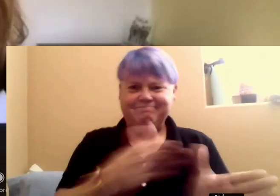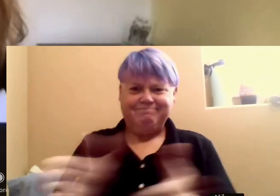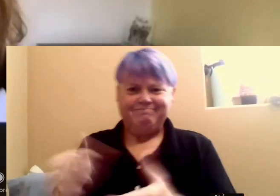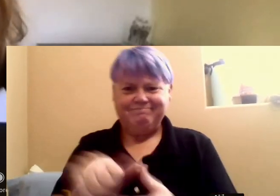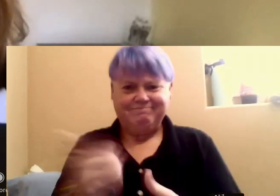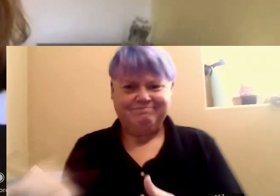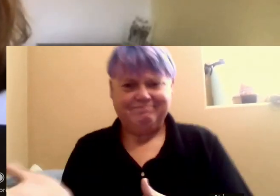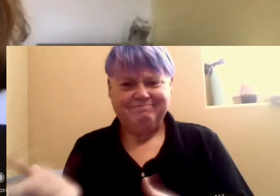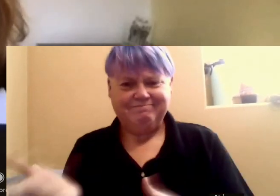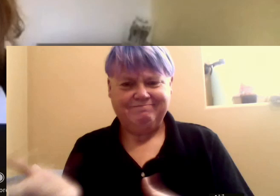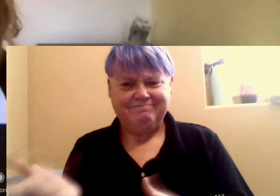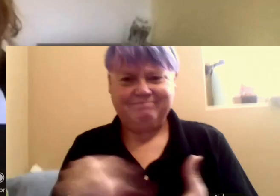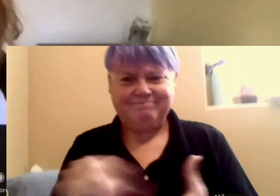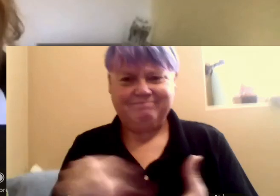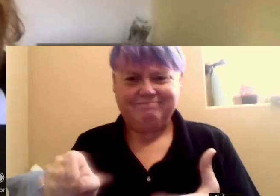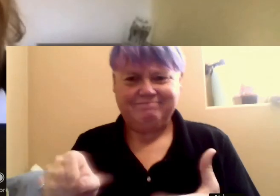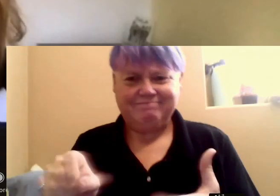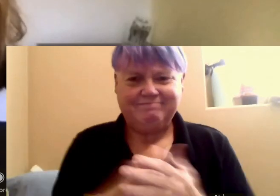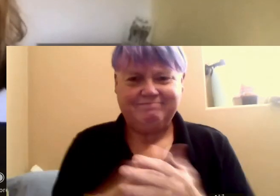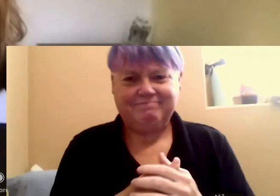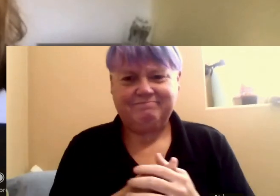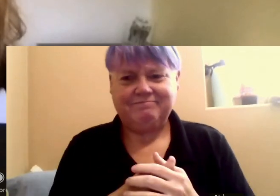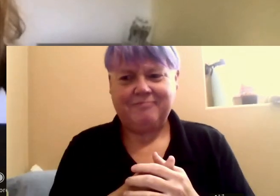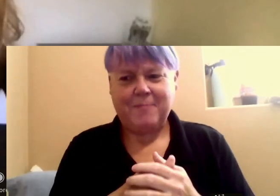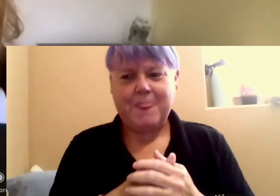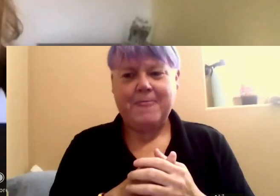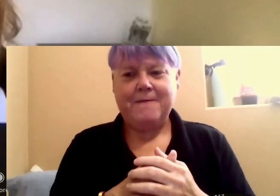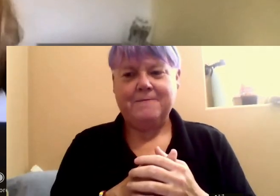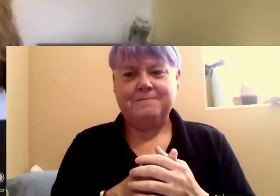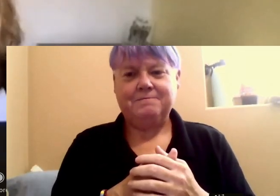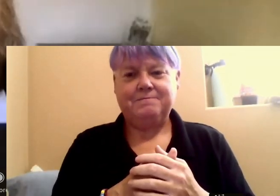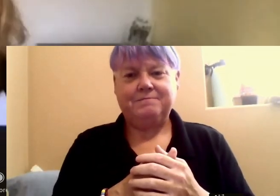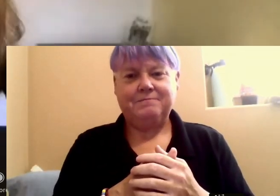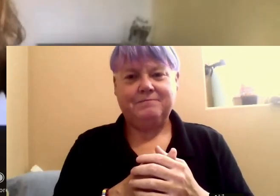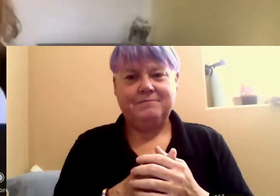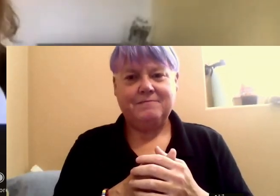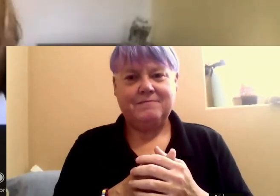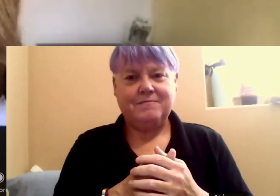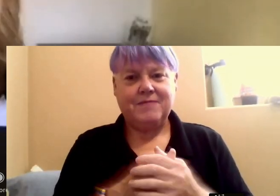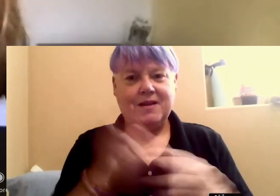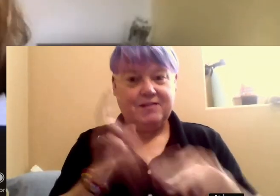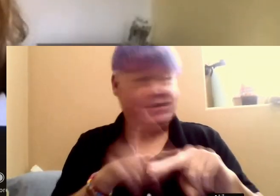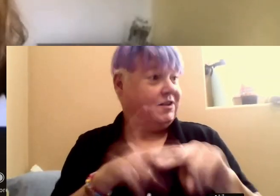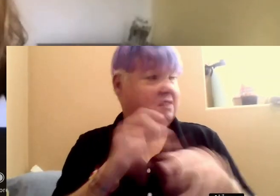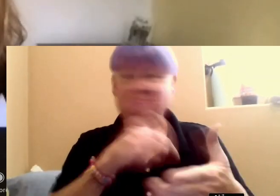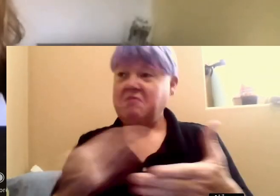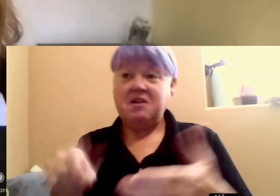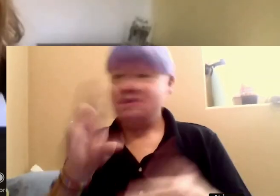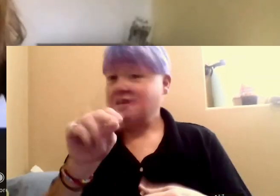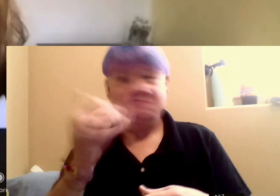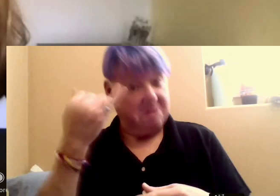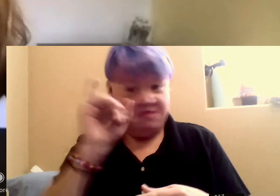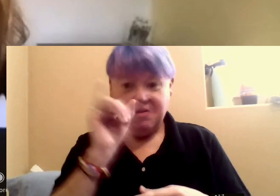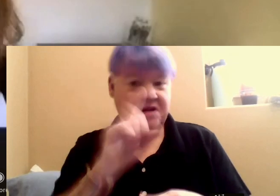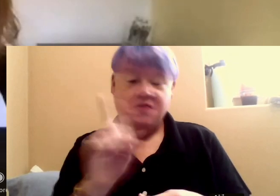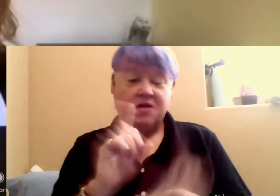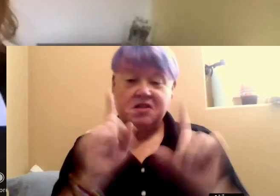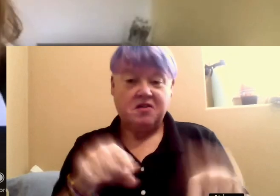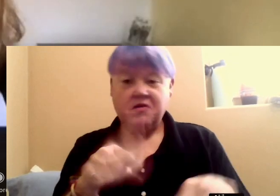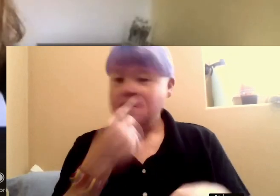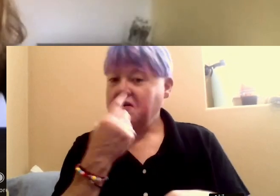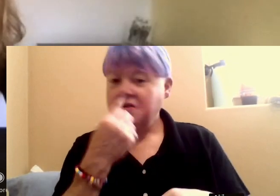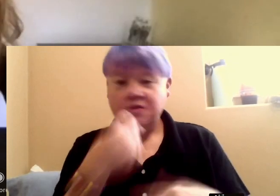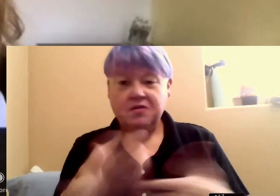said that you do some of that, Anna Marie, with certain characters, but they're like, they have no idea where it's going, who did